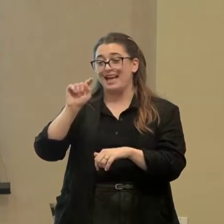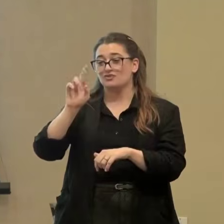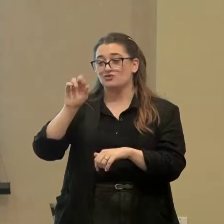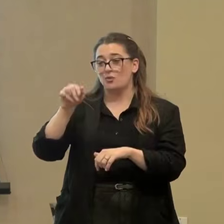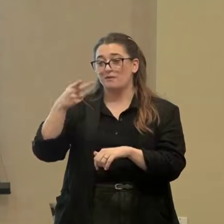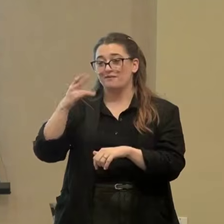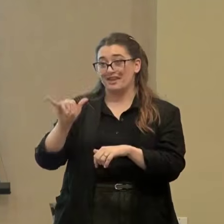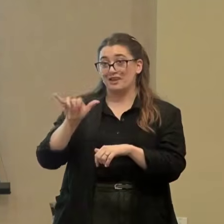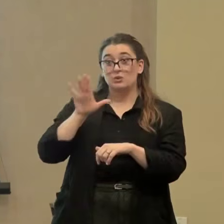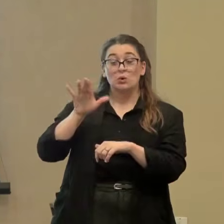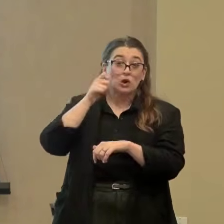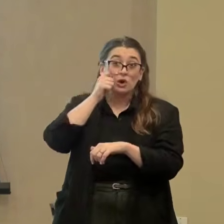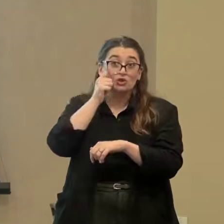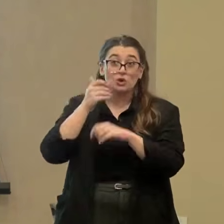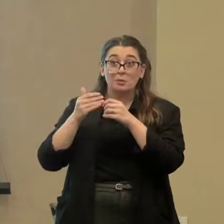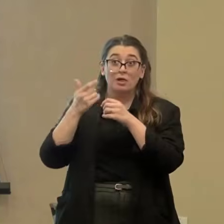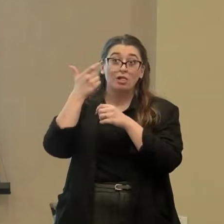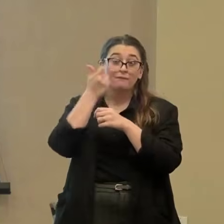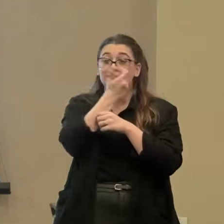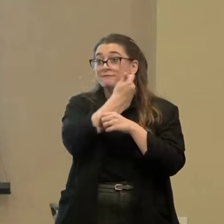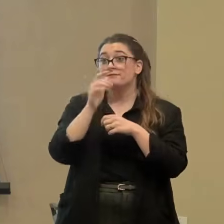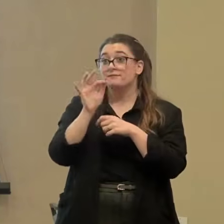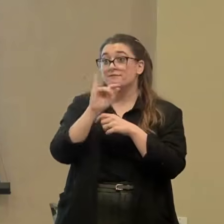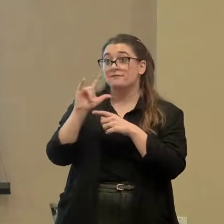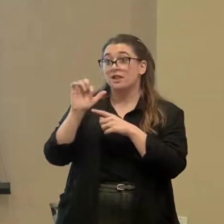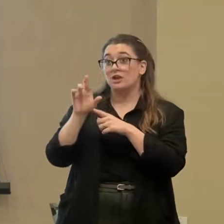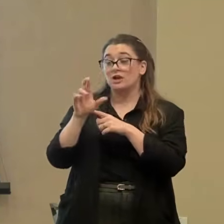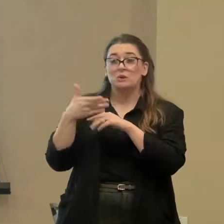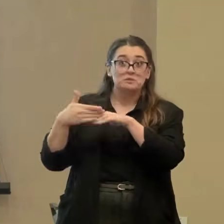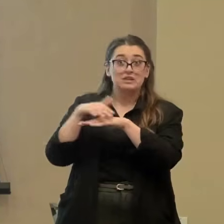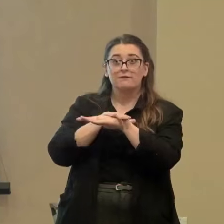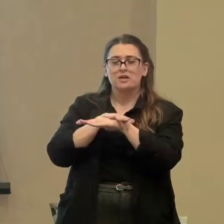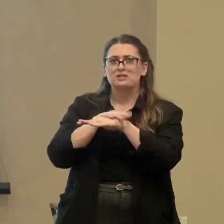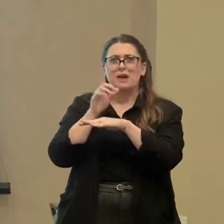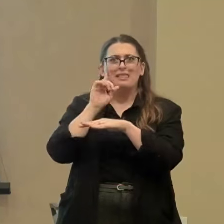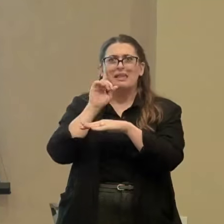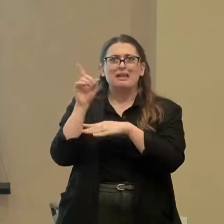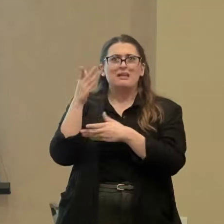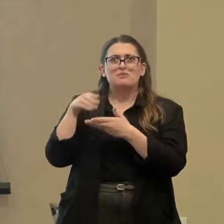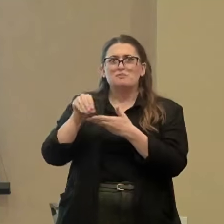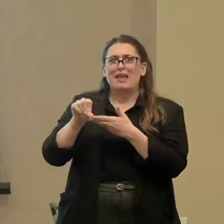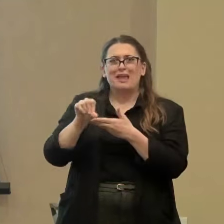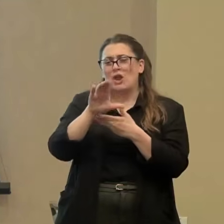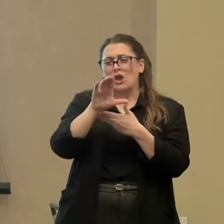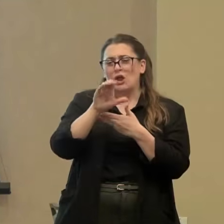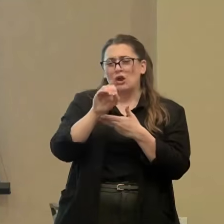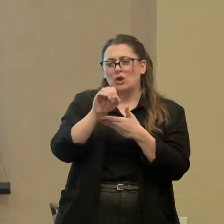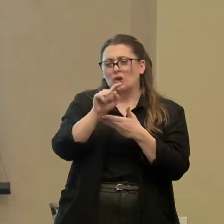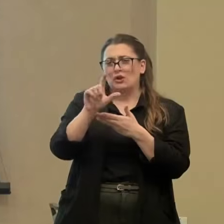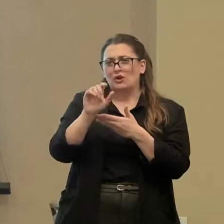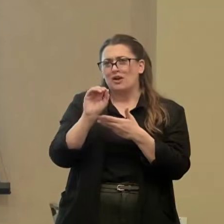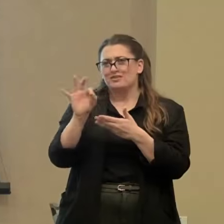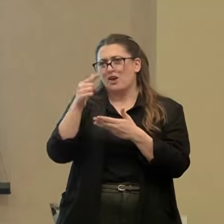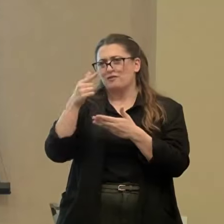dermal filler covered. So what would have been a $2,000 treatment, I think she paid cost of goods. And I think, honestly, as